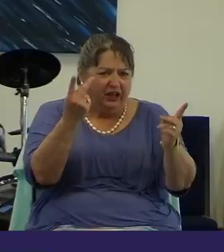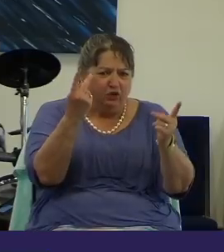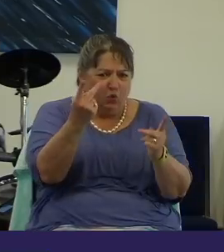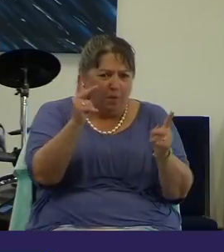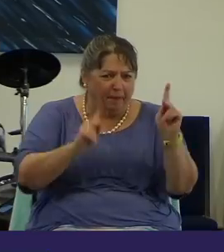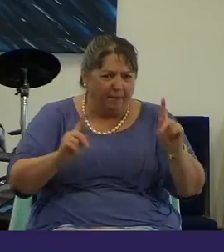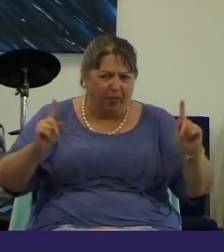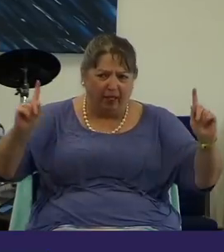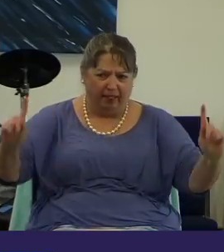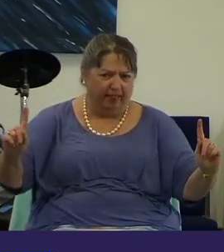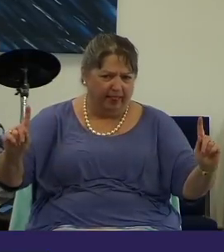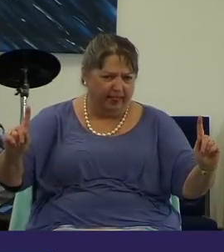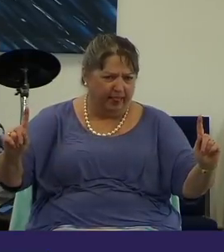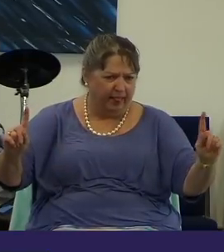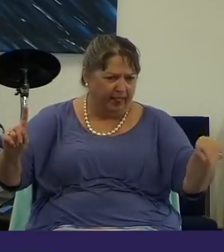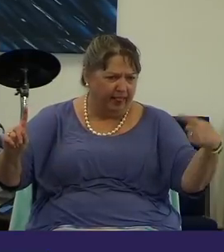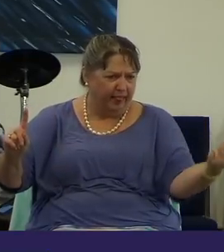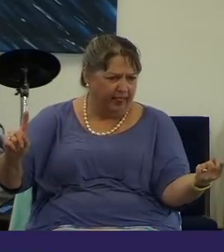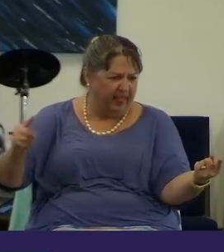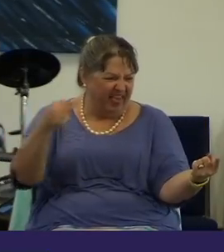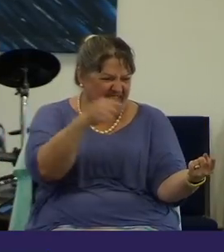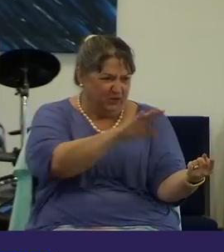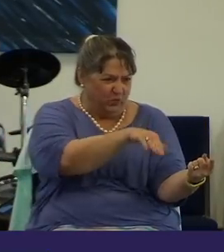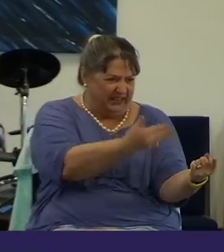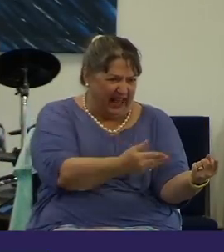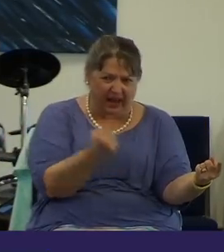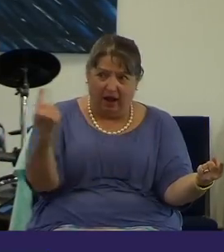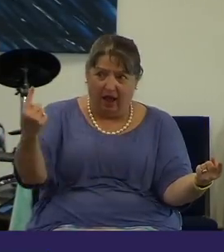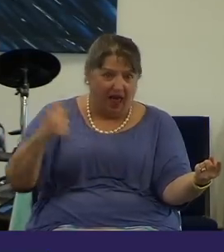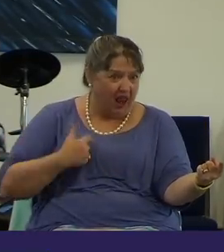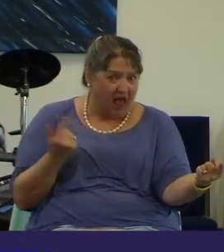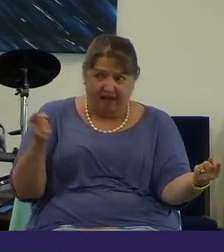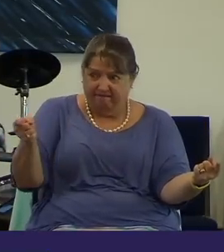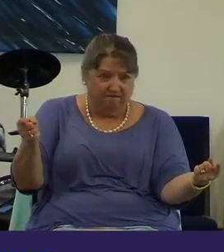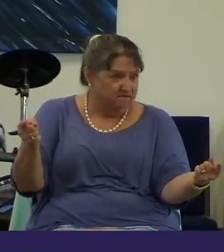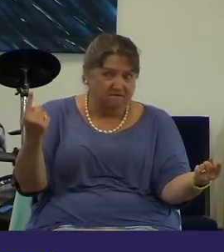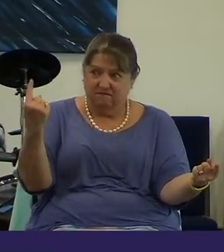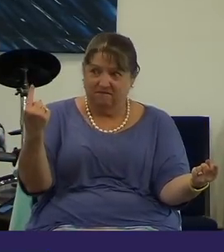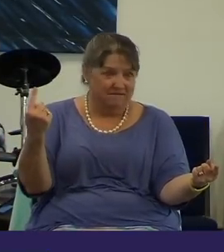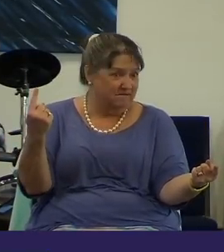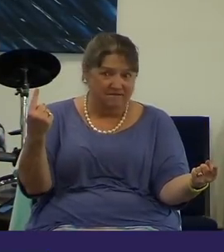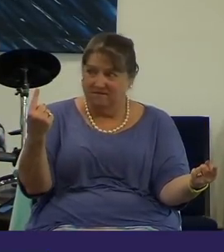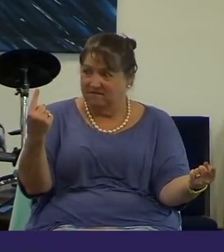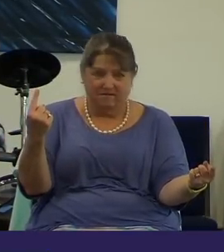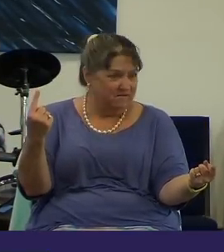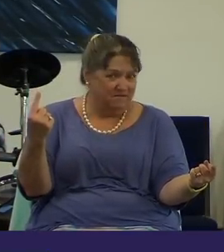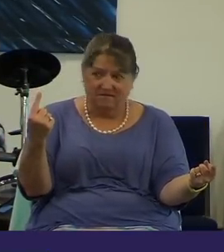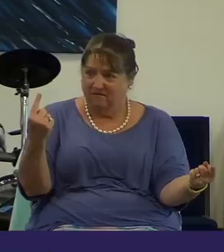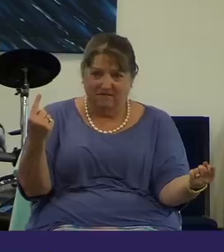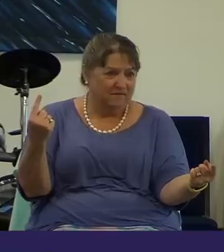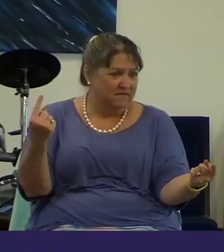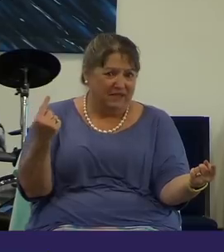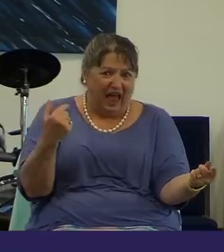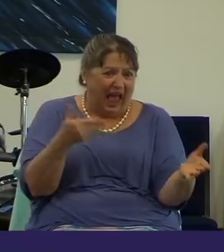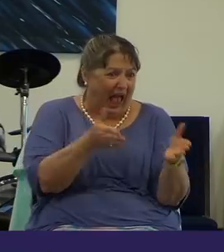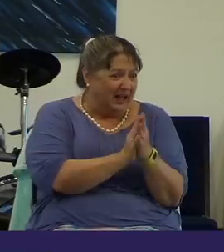dead, and one was alive. Who will you ask for directions as to where